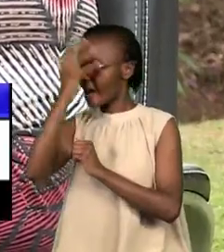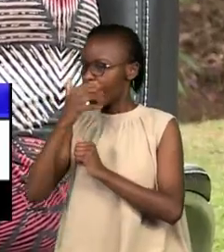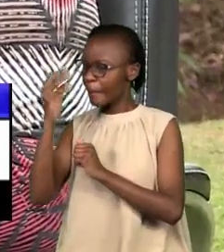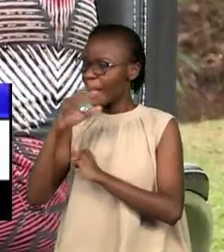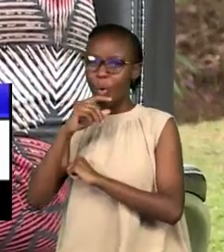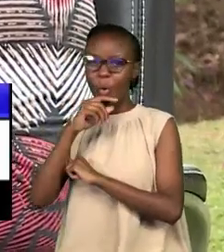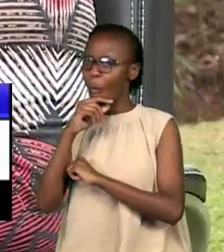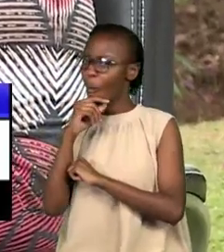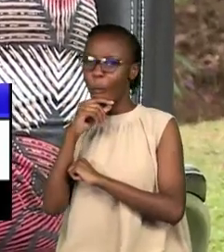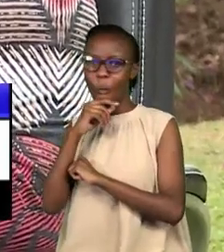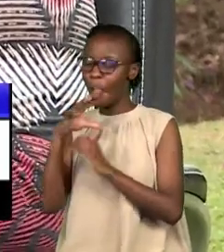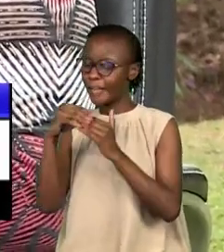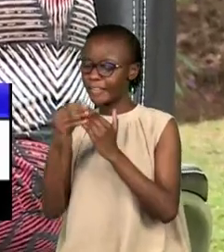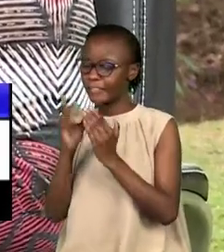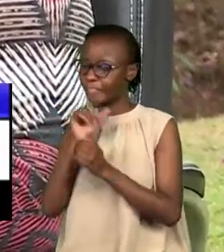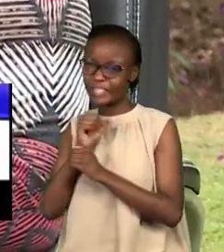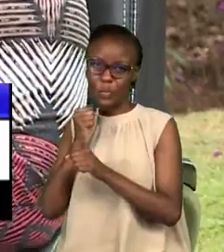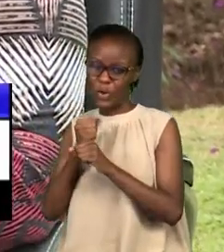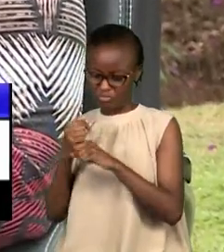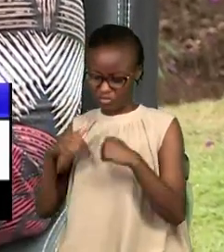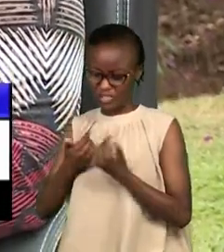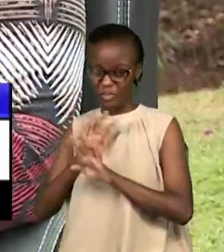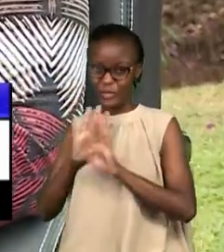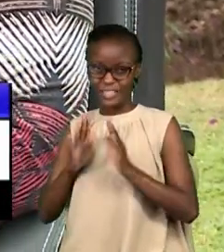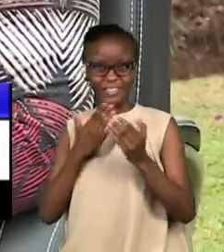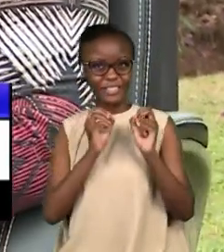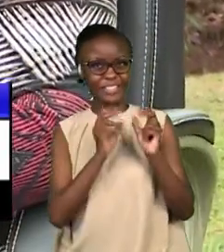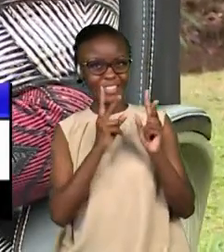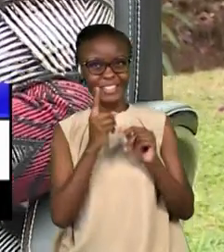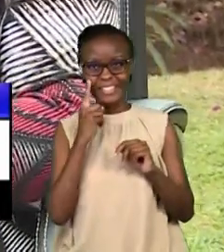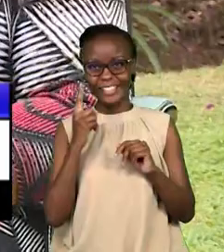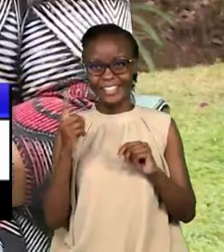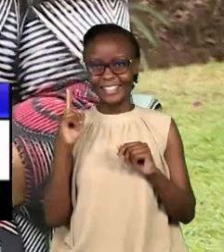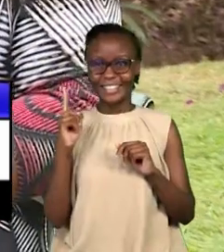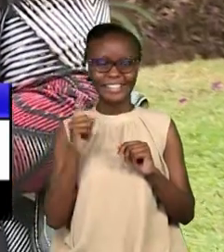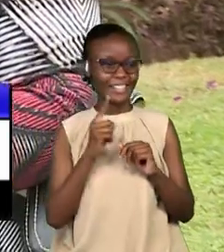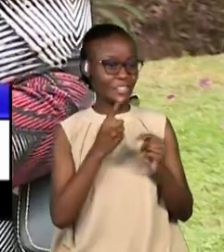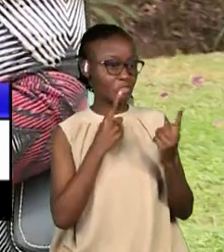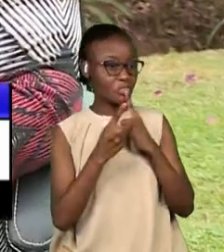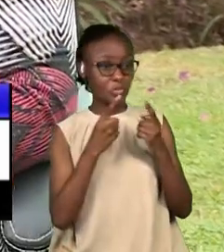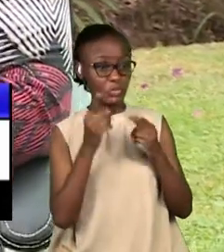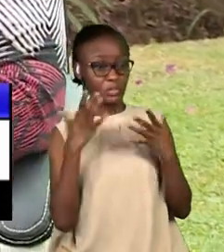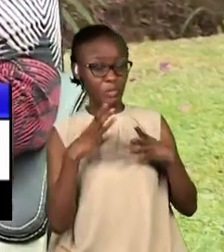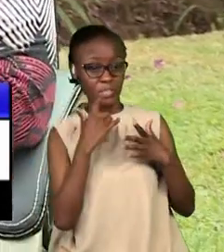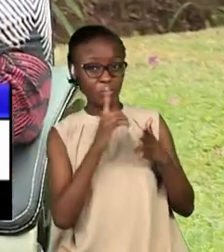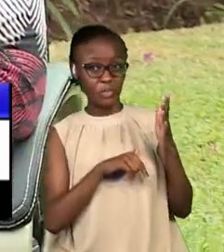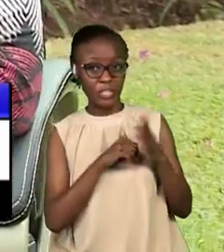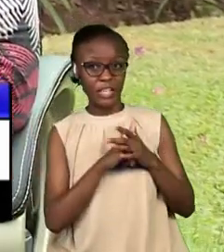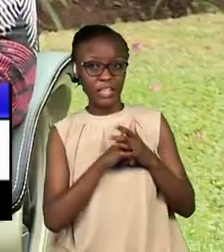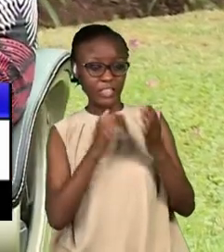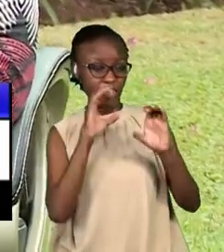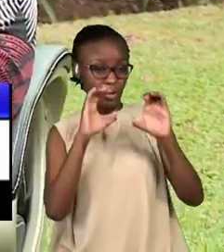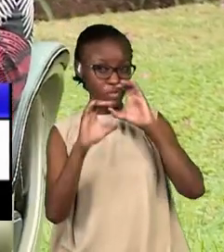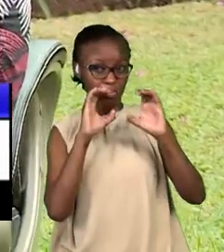wonderfully made. Just work on yourself. Dr. Ngahu, that's your camera. I want you to sign out. Tell the audience the conversation on Know Your